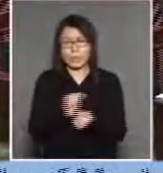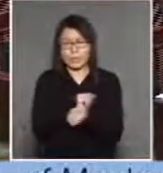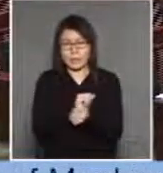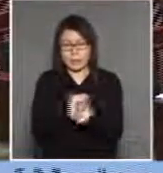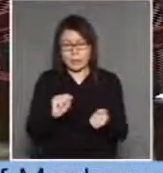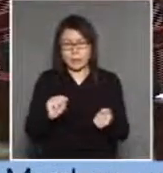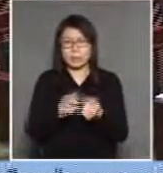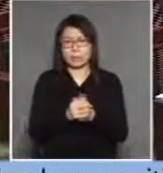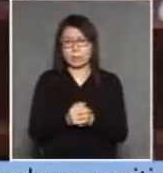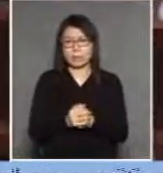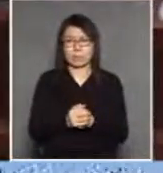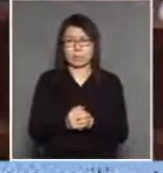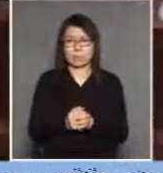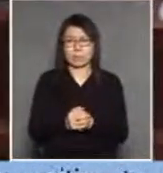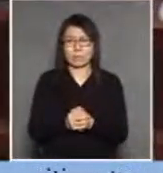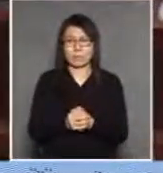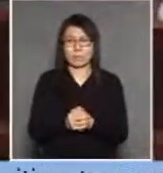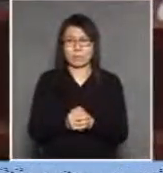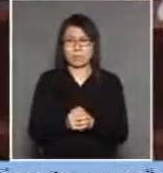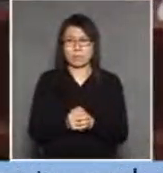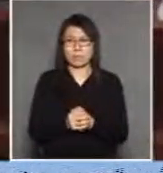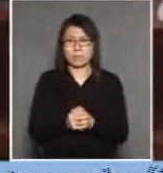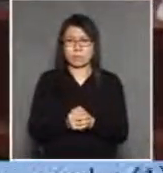Now, many members say